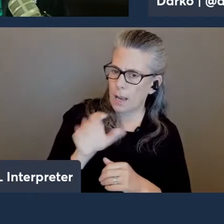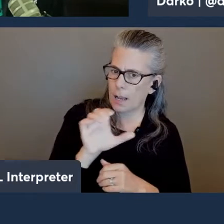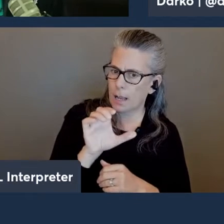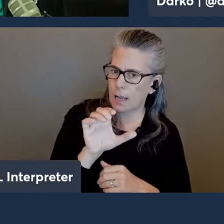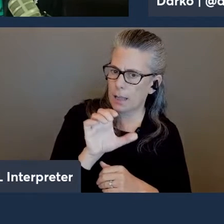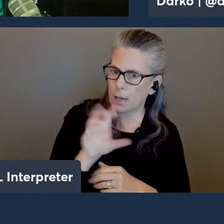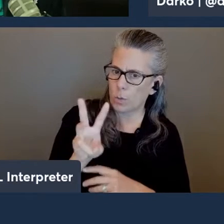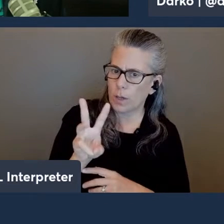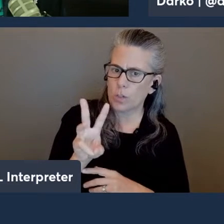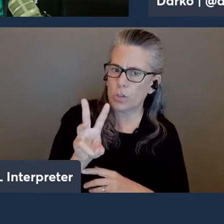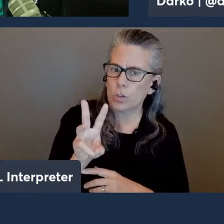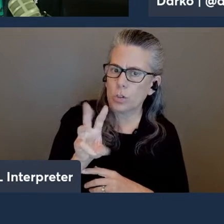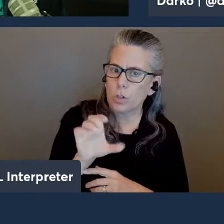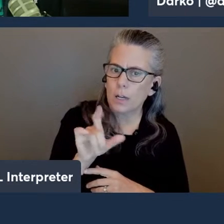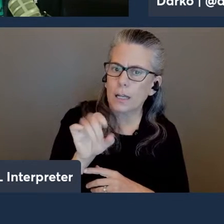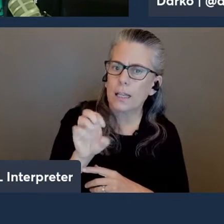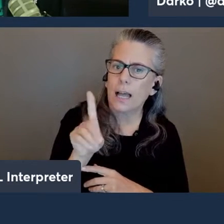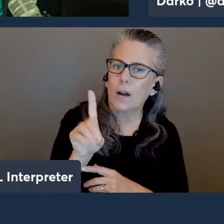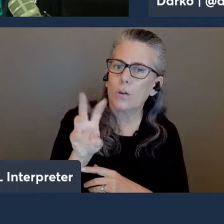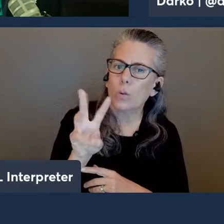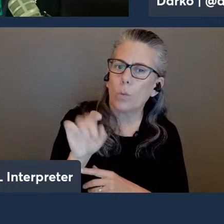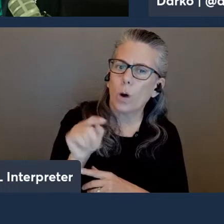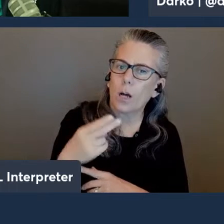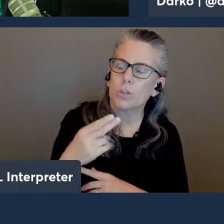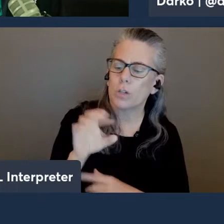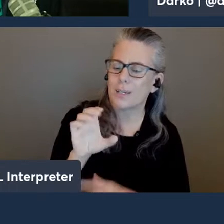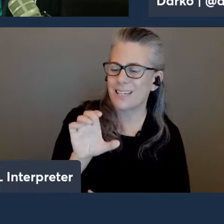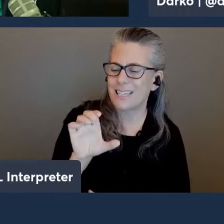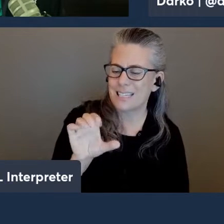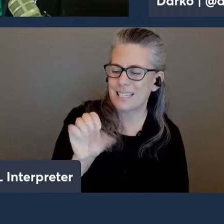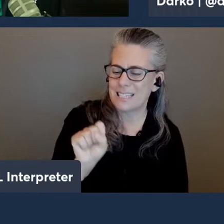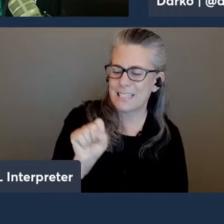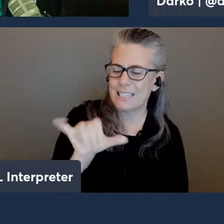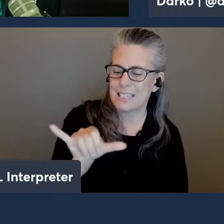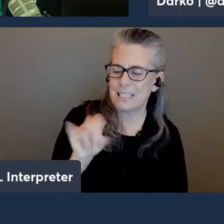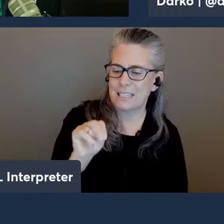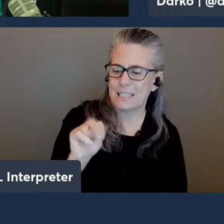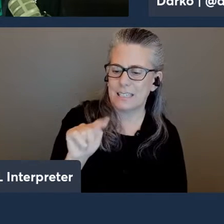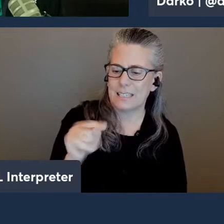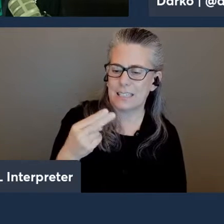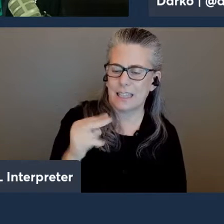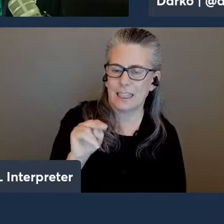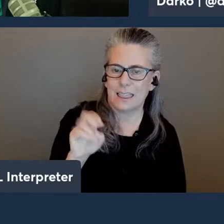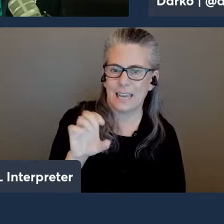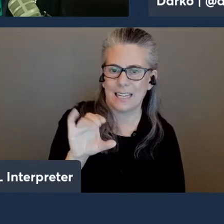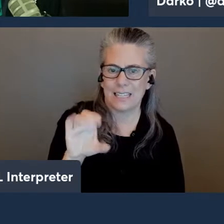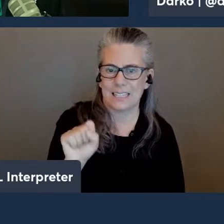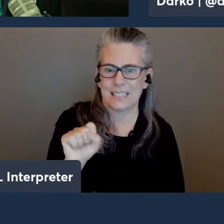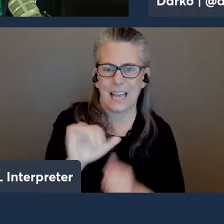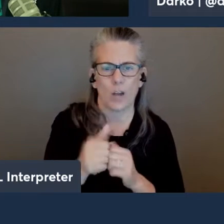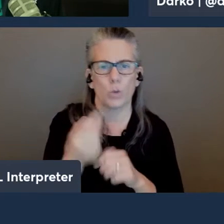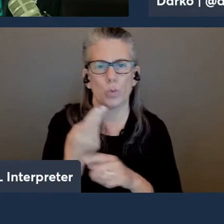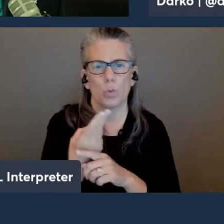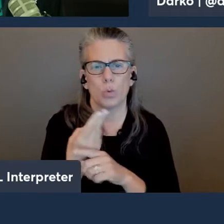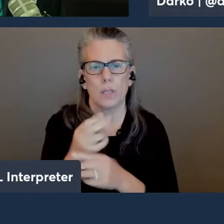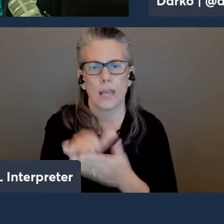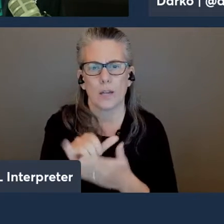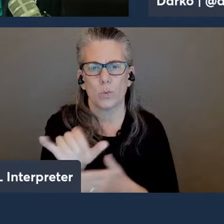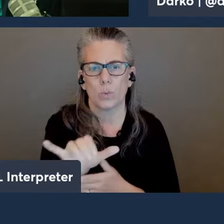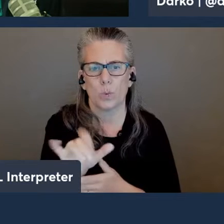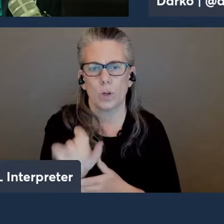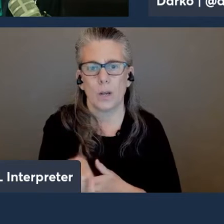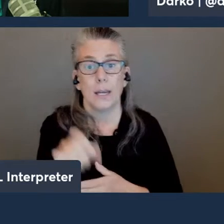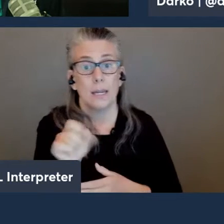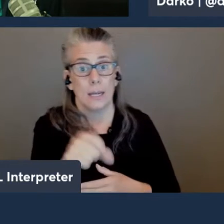How can you use CloudWatch Synthetics and CloudWatch RUM in this case? So CloudWatch Synthetics,